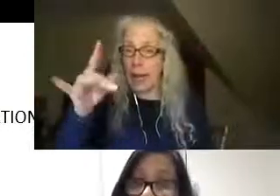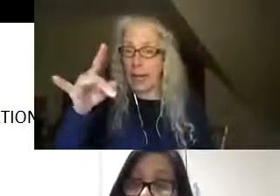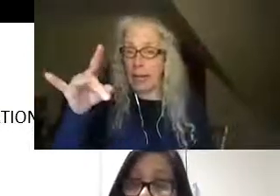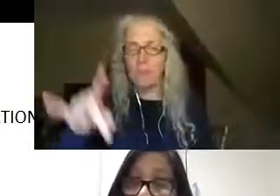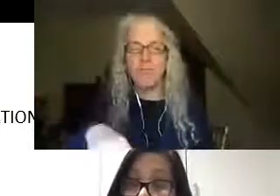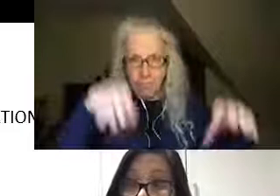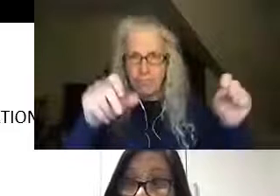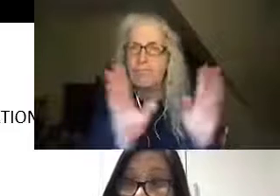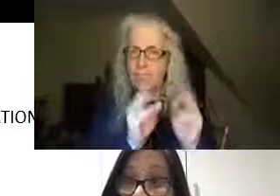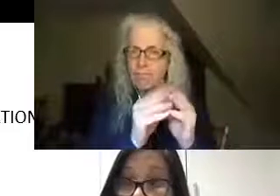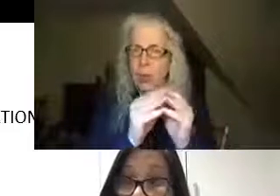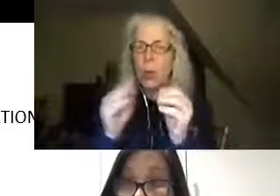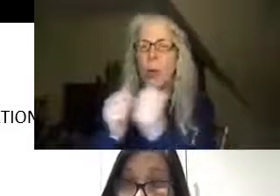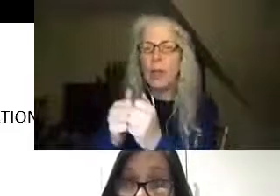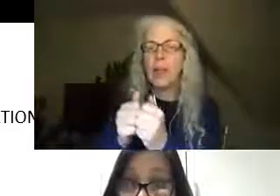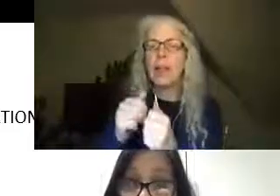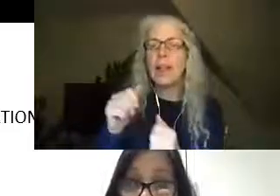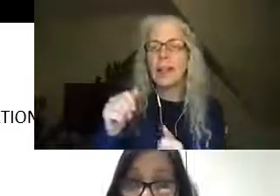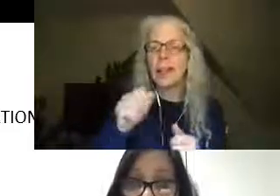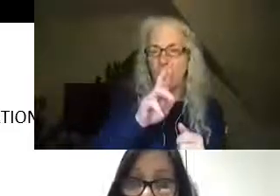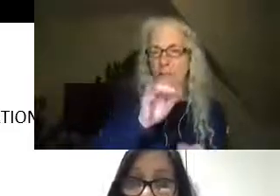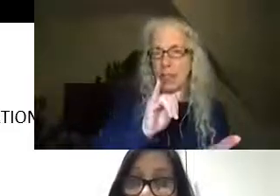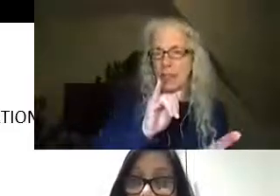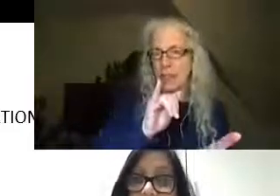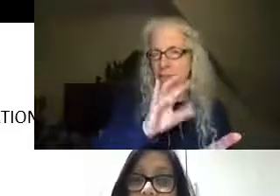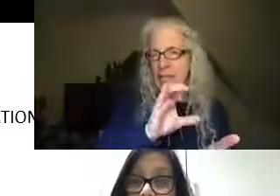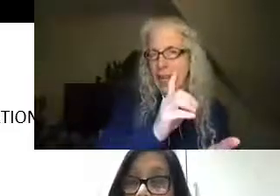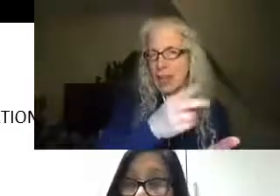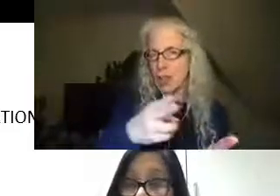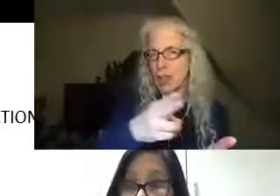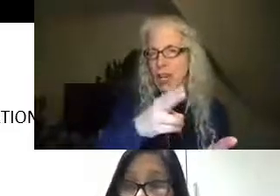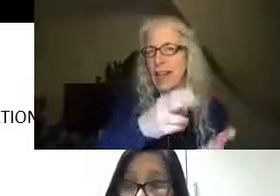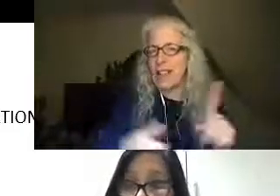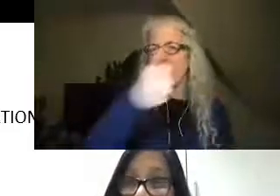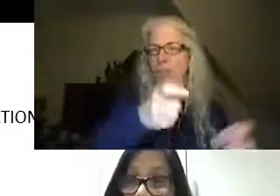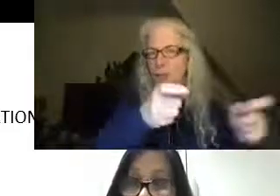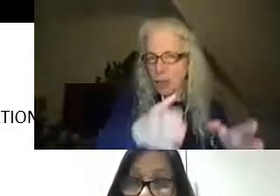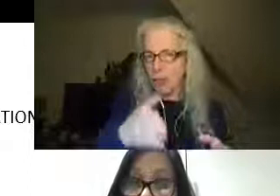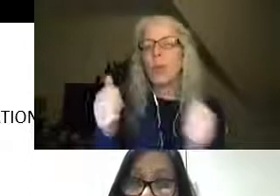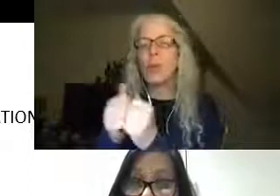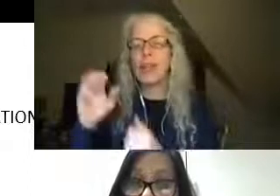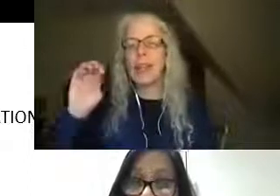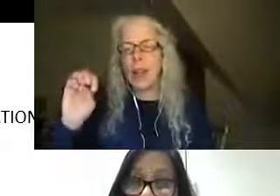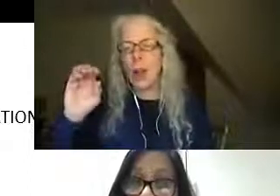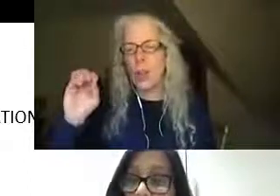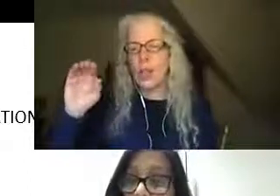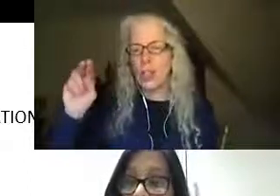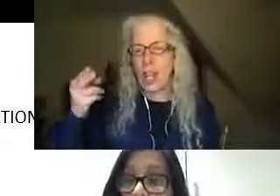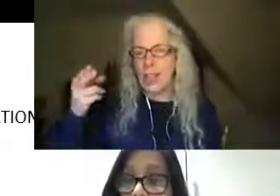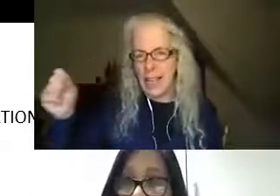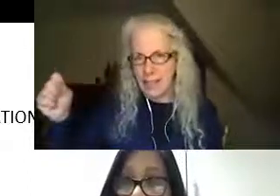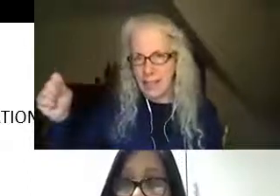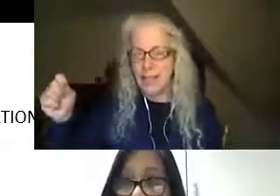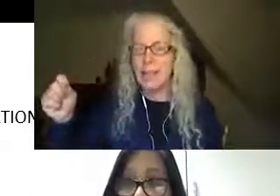place between the executive director of RICDHH and EOHHS to secure funding for a